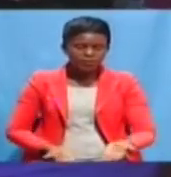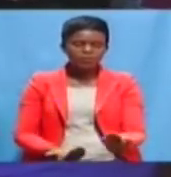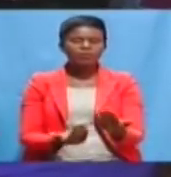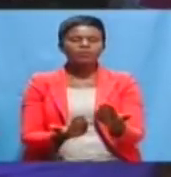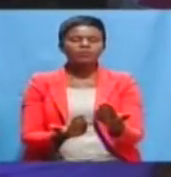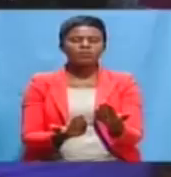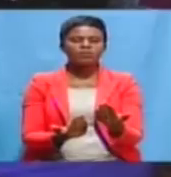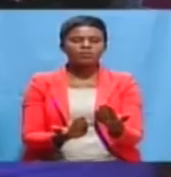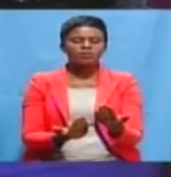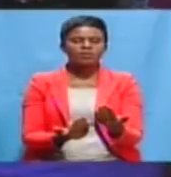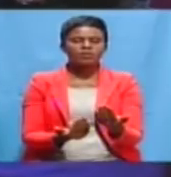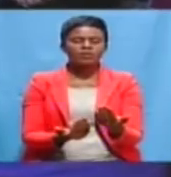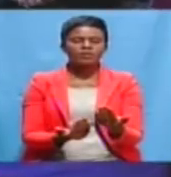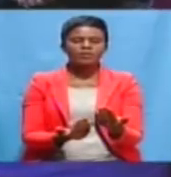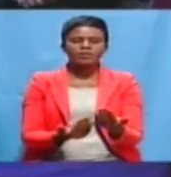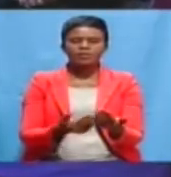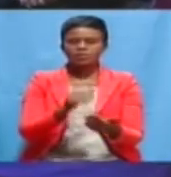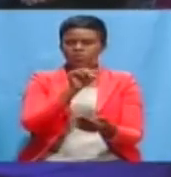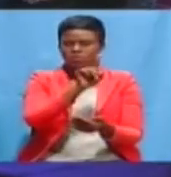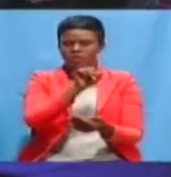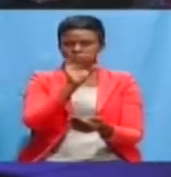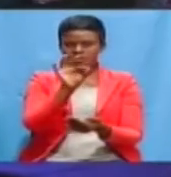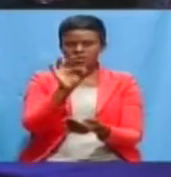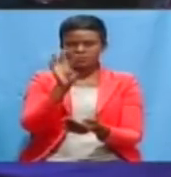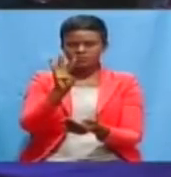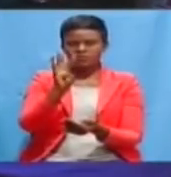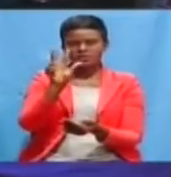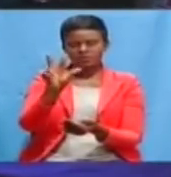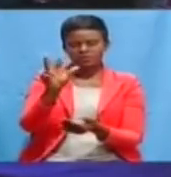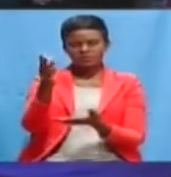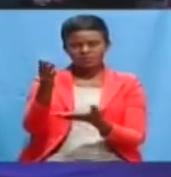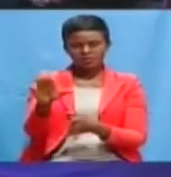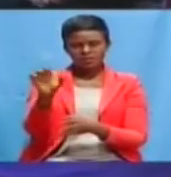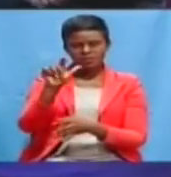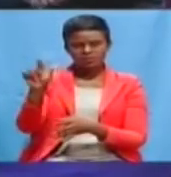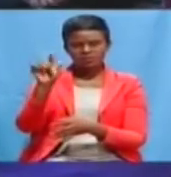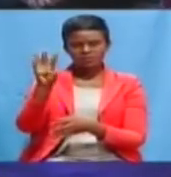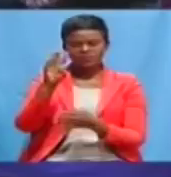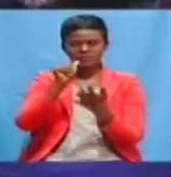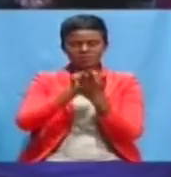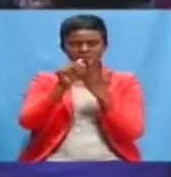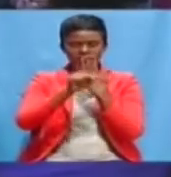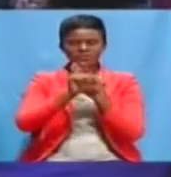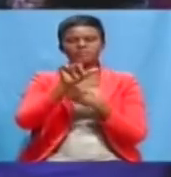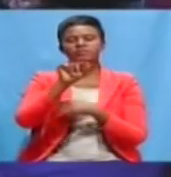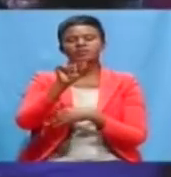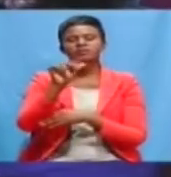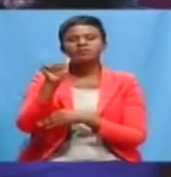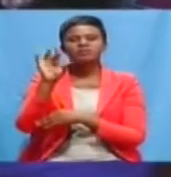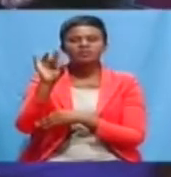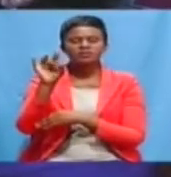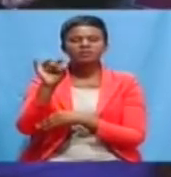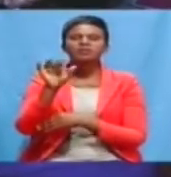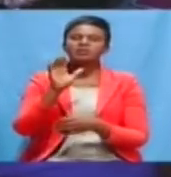Chibamba Philemon, was born in 1943 and died on the 24th of April 2018 after